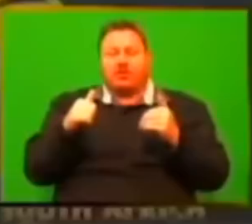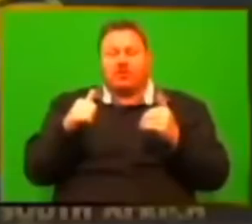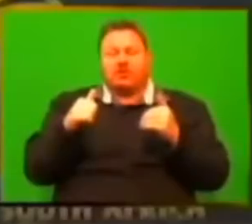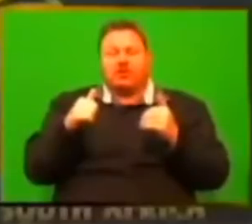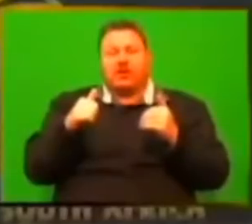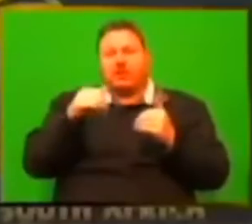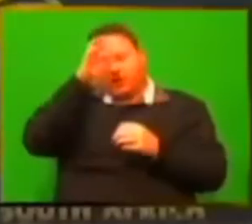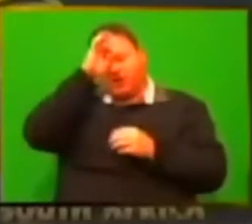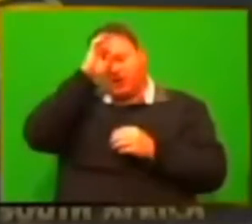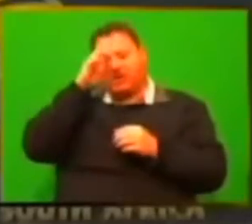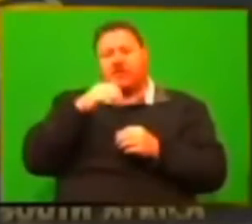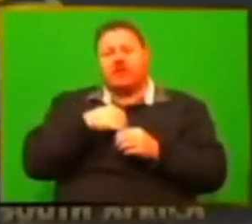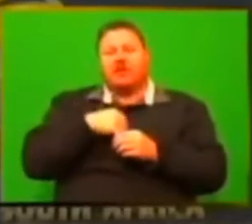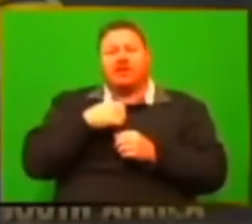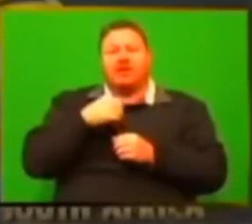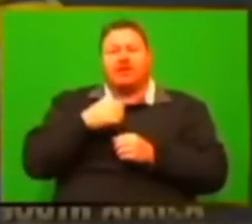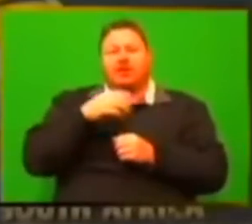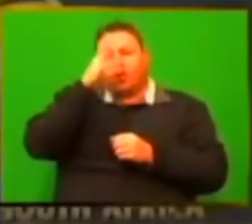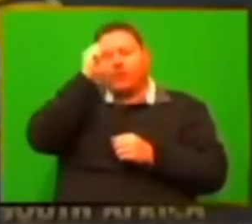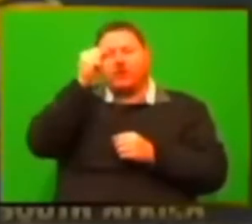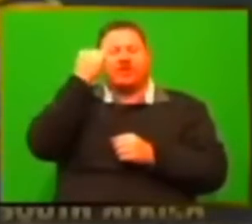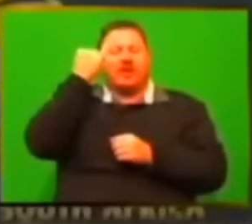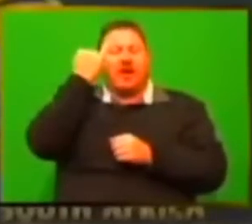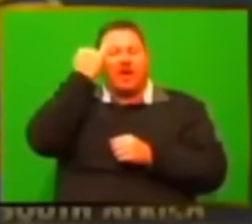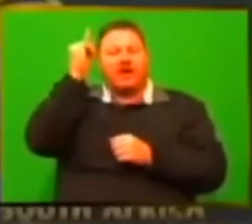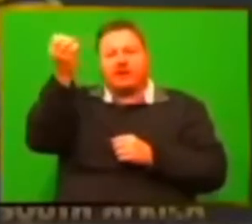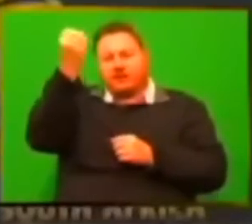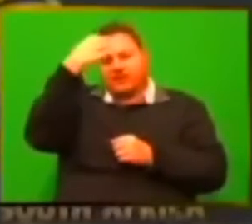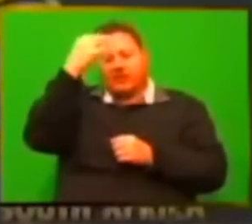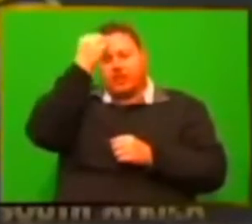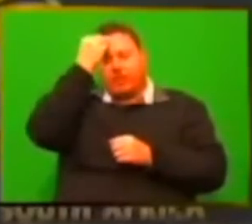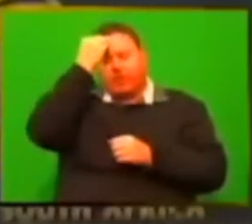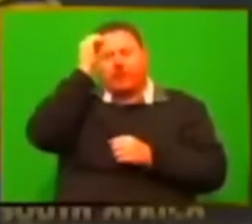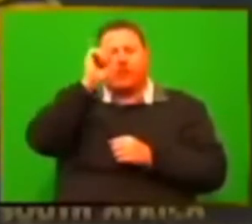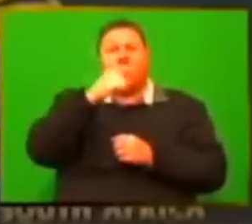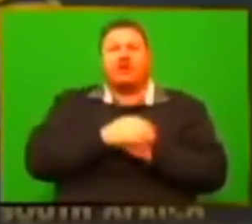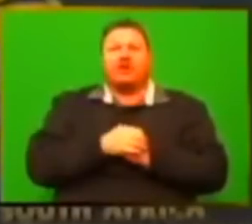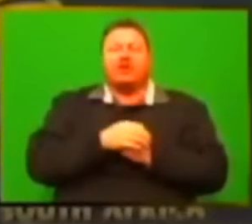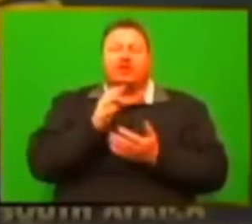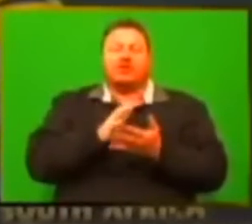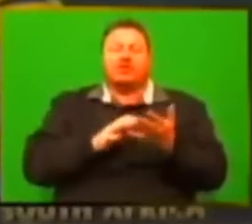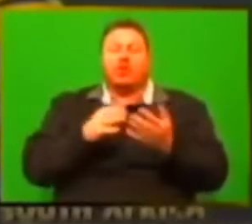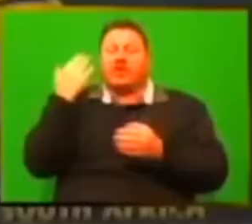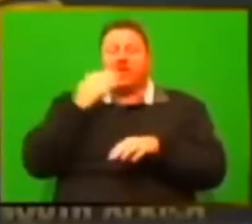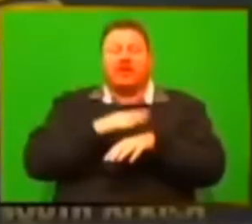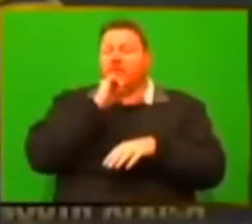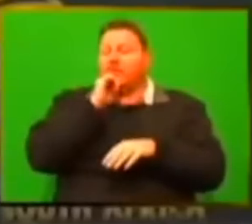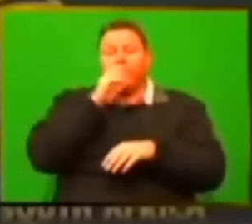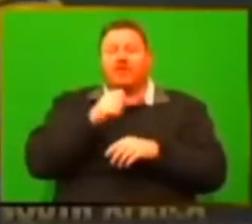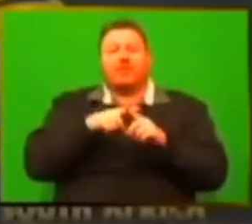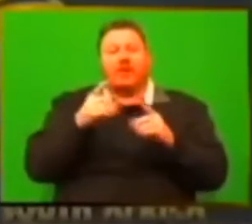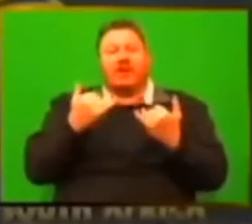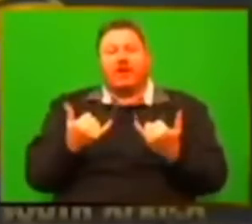ideas in your head, and we refused to believe that story at that time. It now makes sense that despite